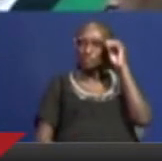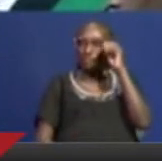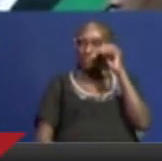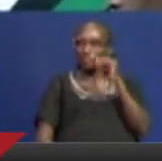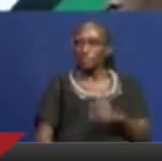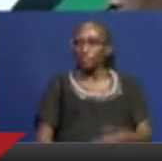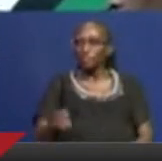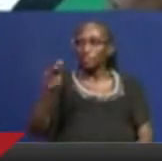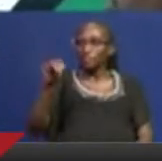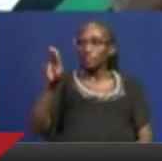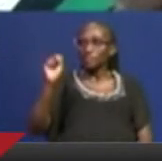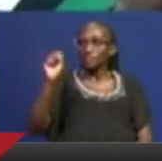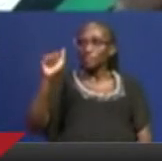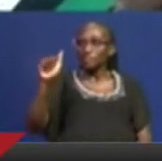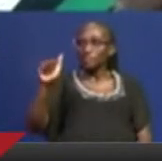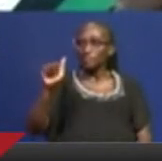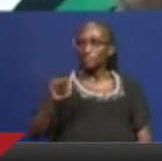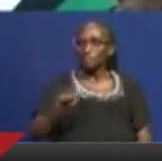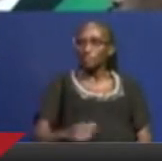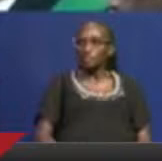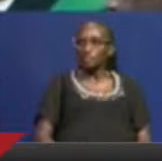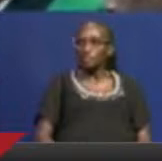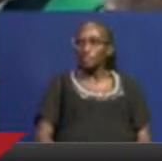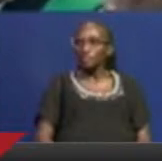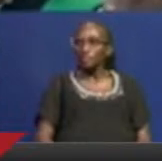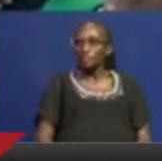Eldama Ravine Musa Sirma.